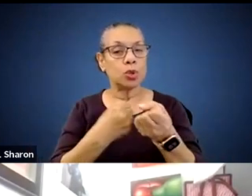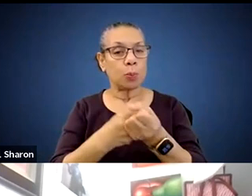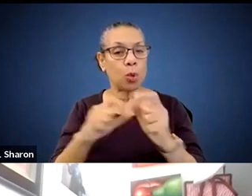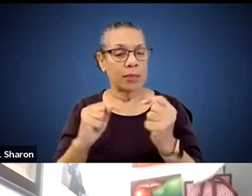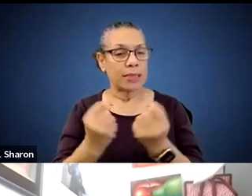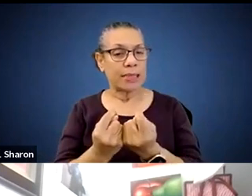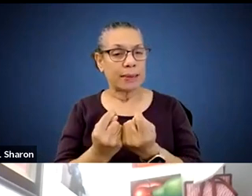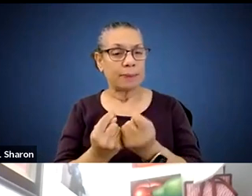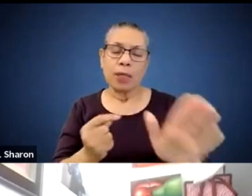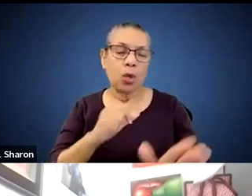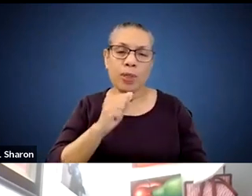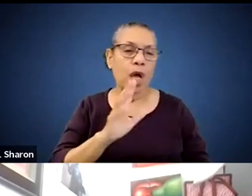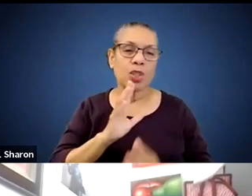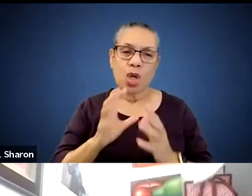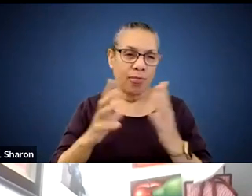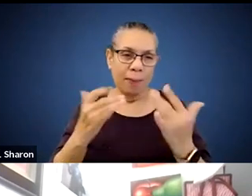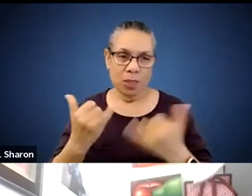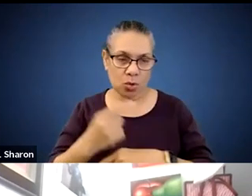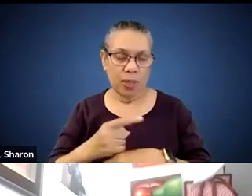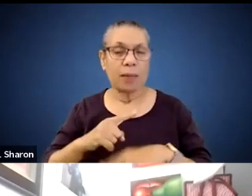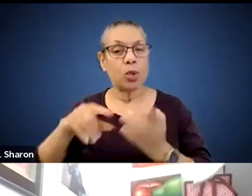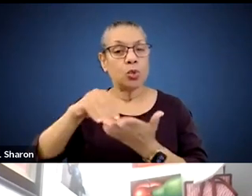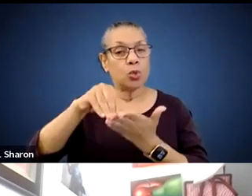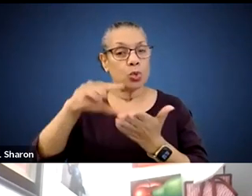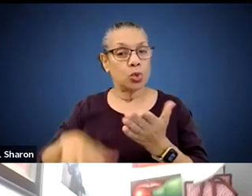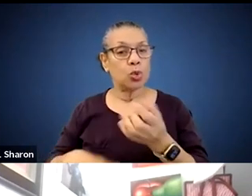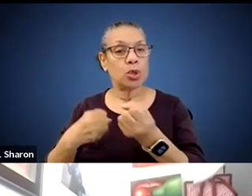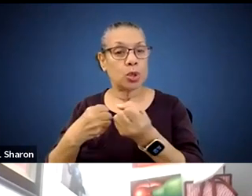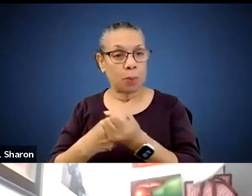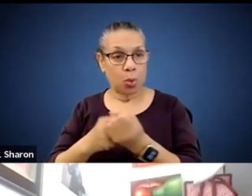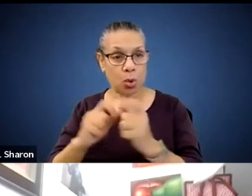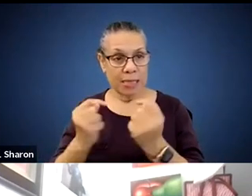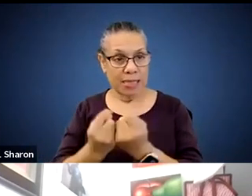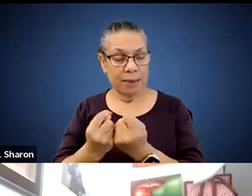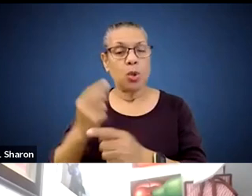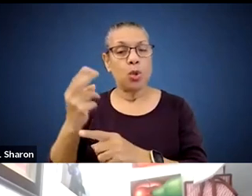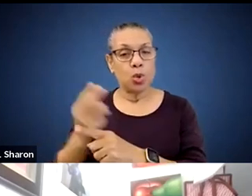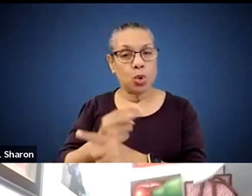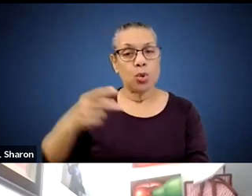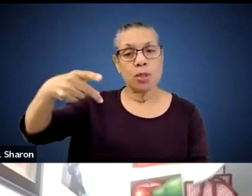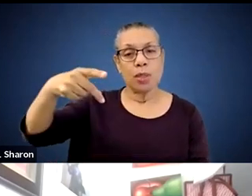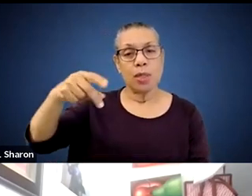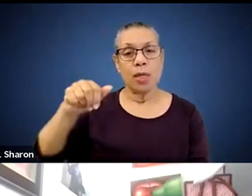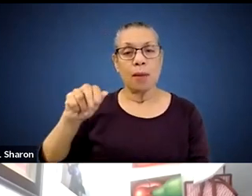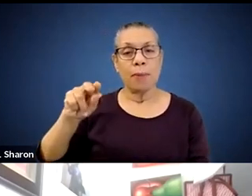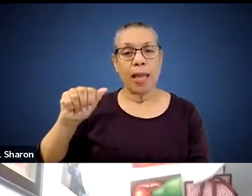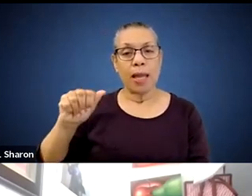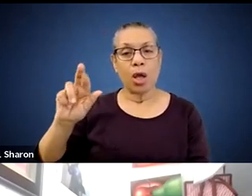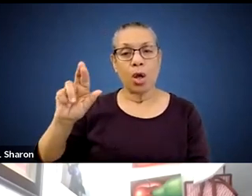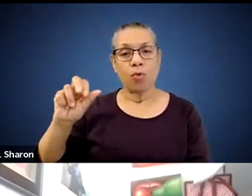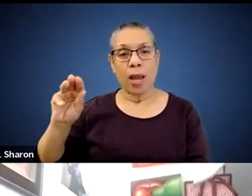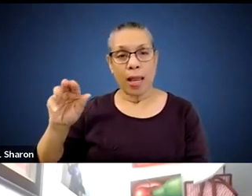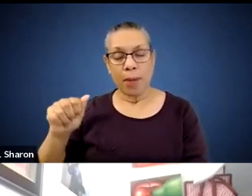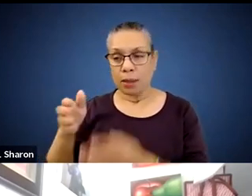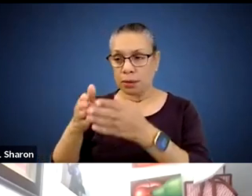um and we didn't talk as much about them tonight but they're the ones using panorama they're the ones like at noticing and um